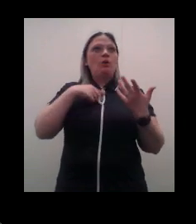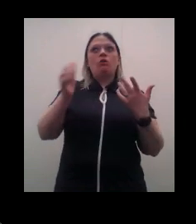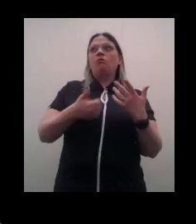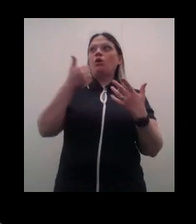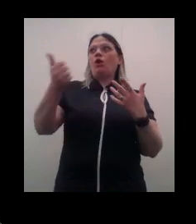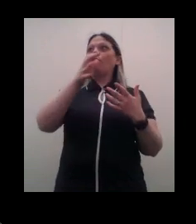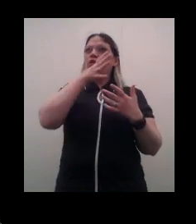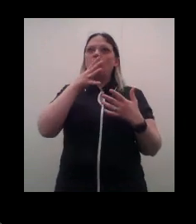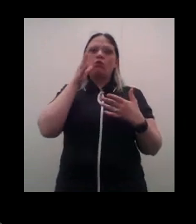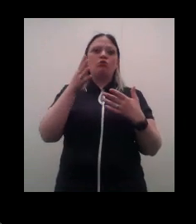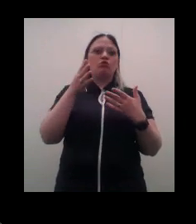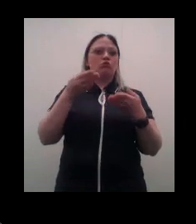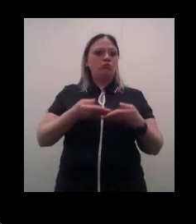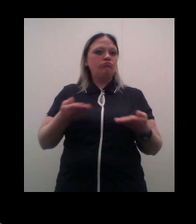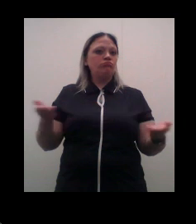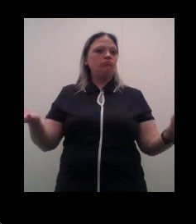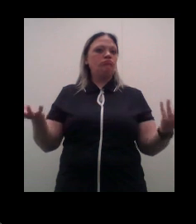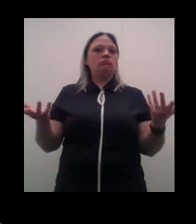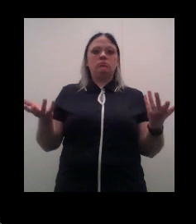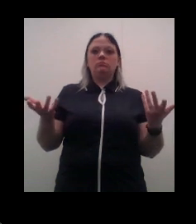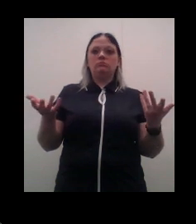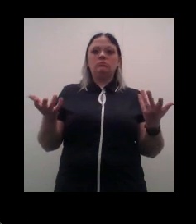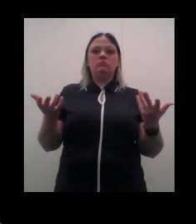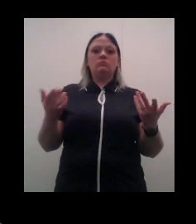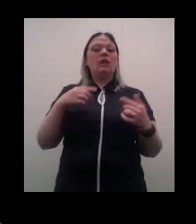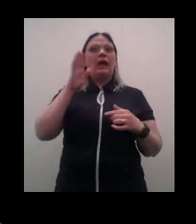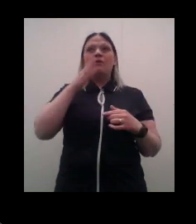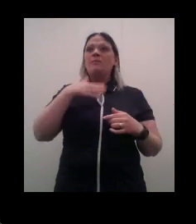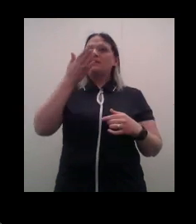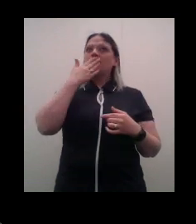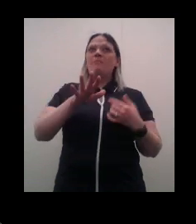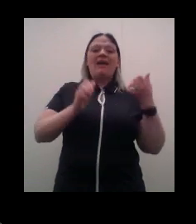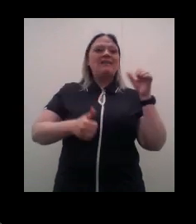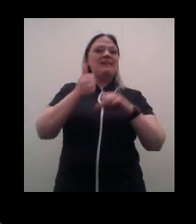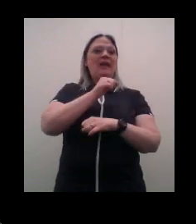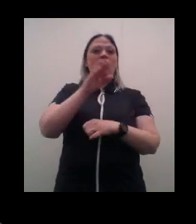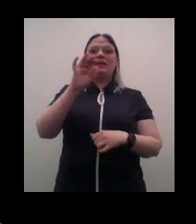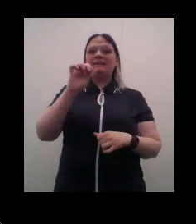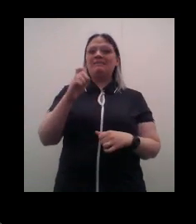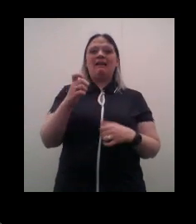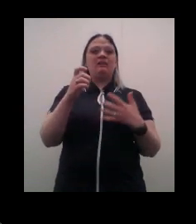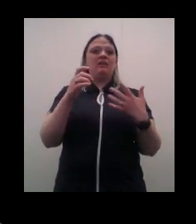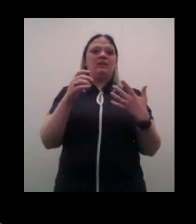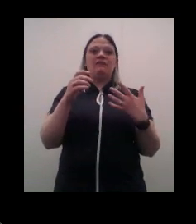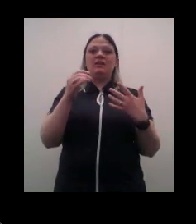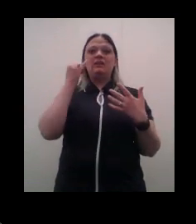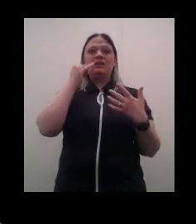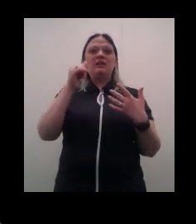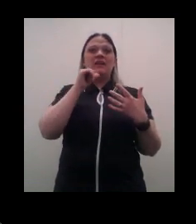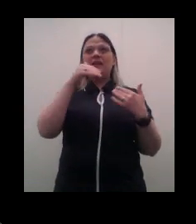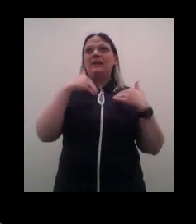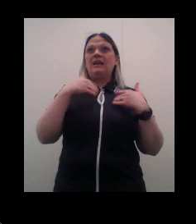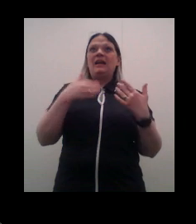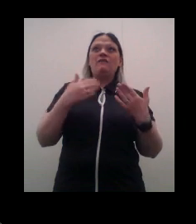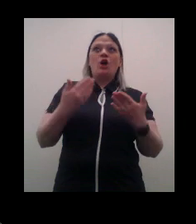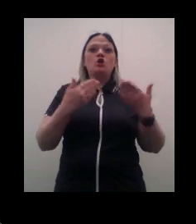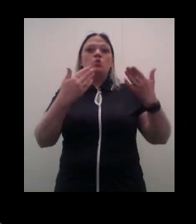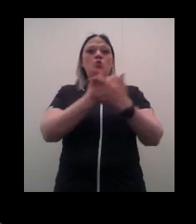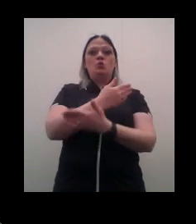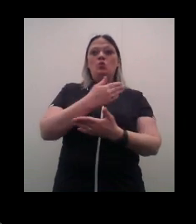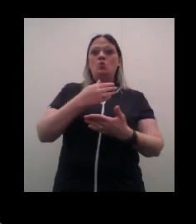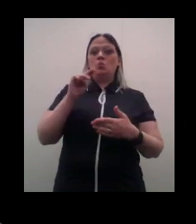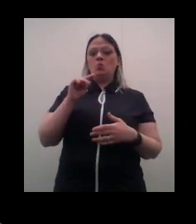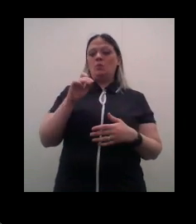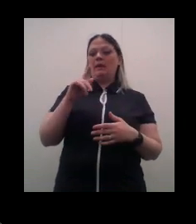agricultural goods. And I would be a bad county executive if I didn't also give a plug for our brand new batch of maple syrup that comes